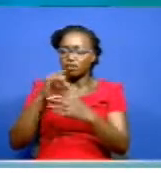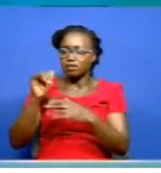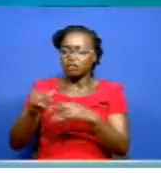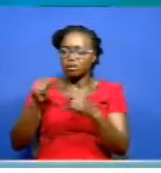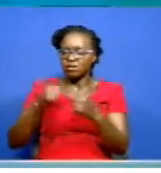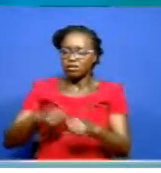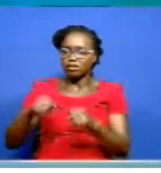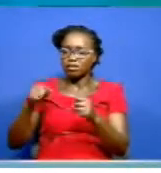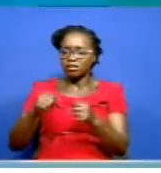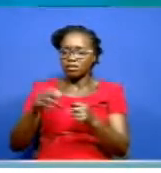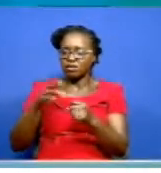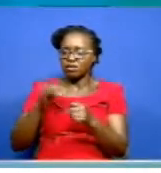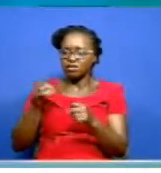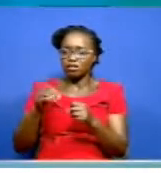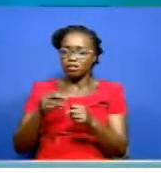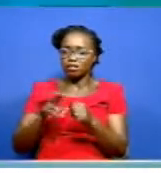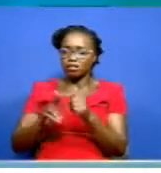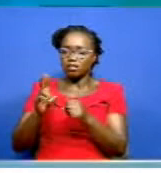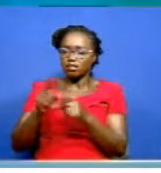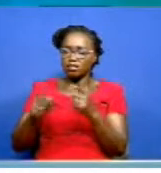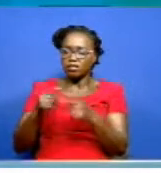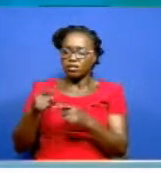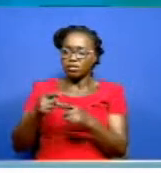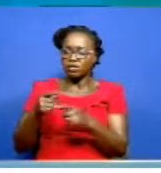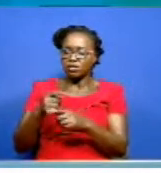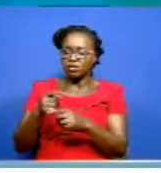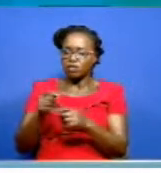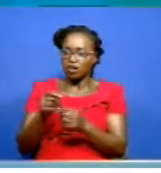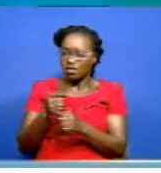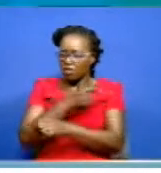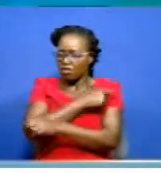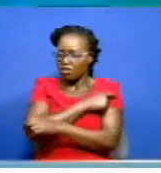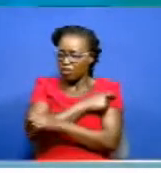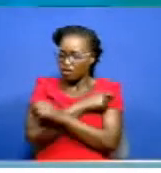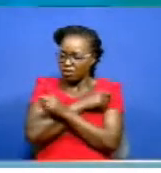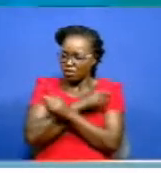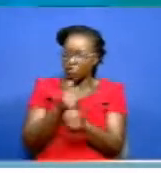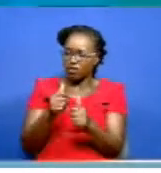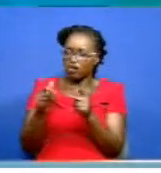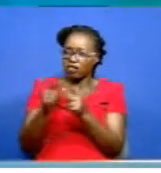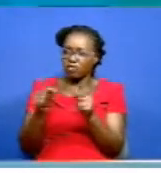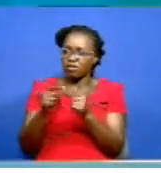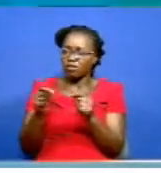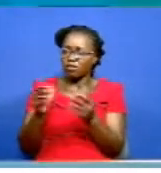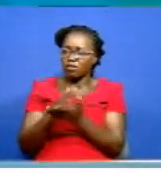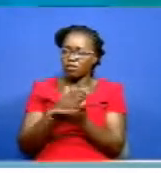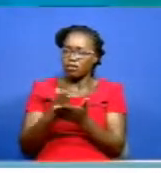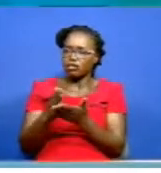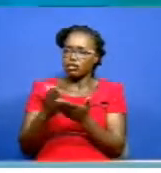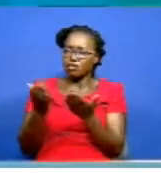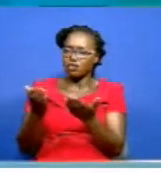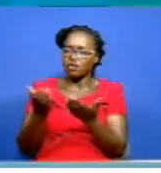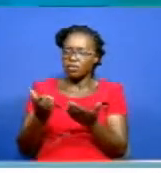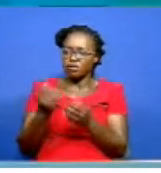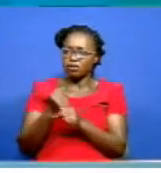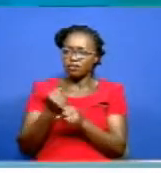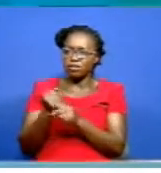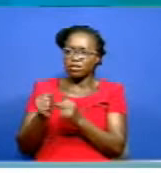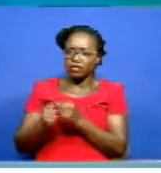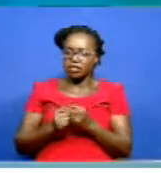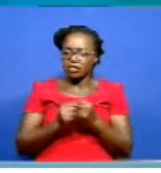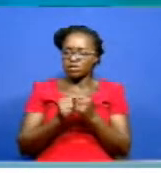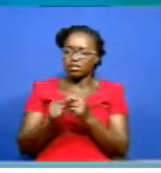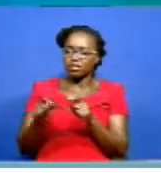take up and roll out the vaccine seamlessly. Yeah. So that is the message that we are passing, that we need to work together